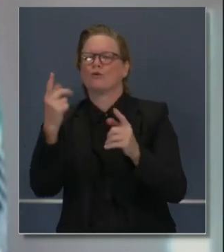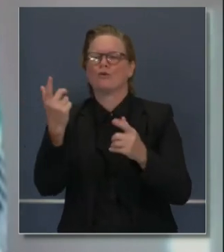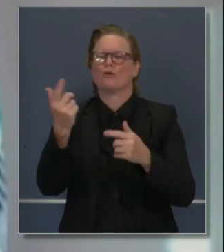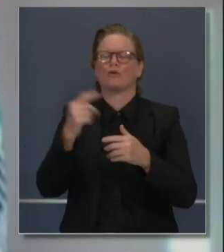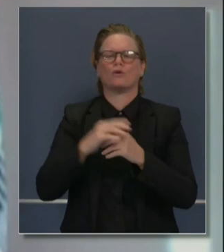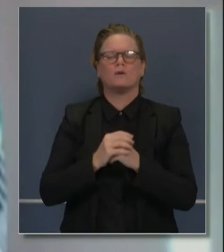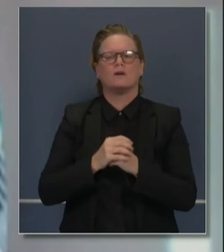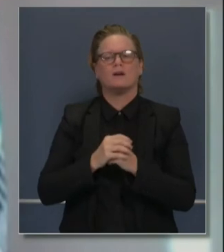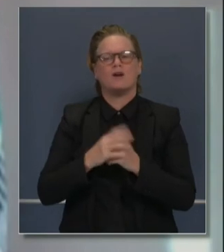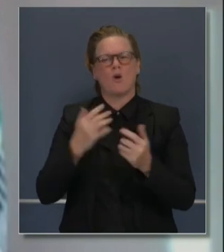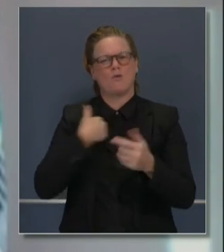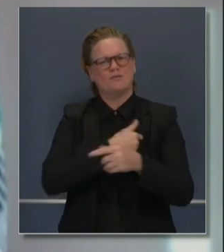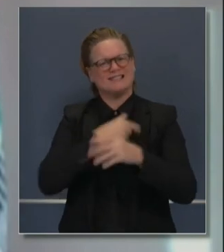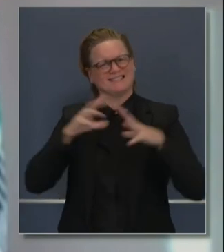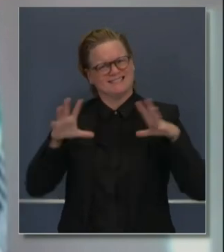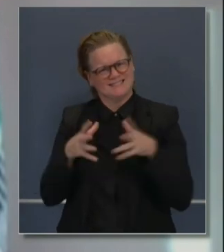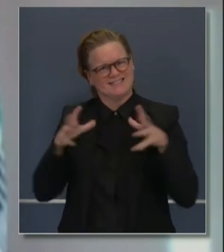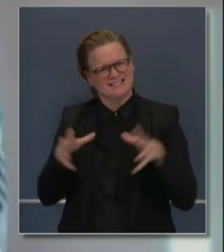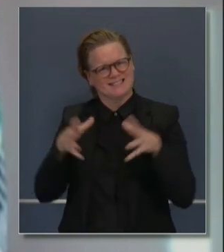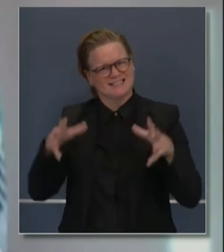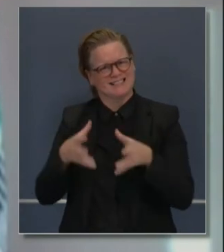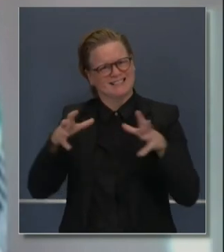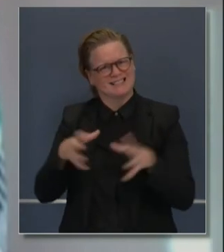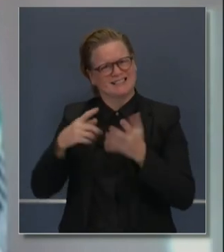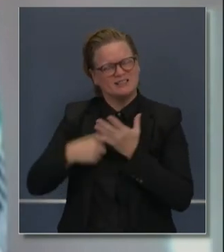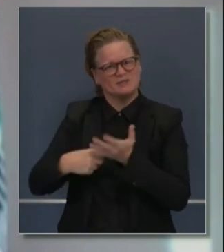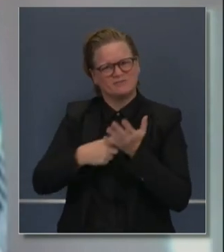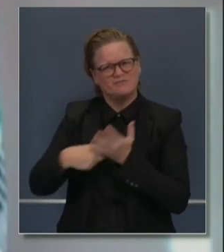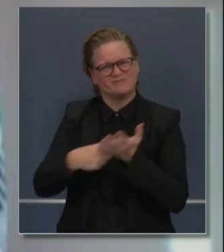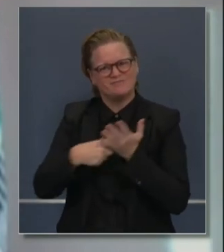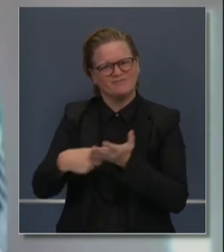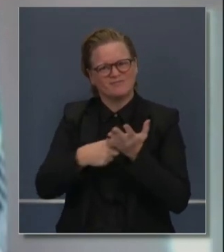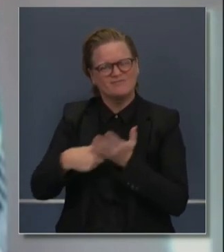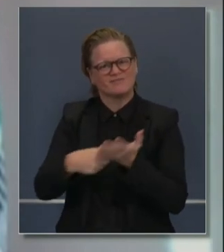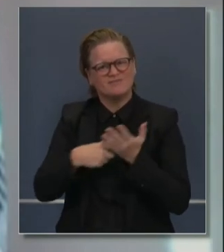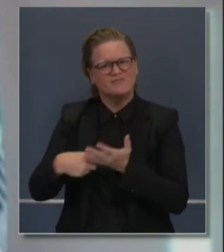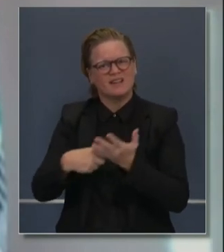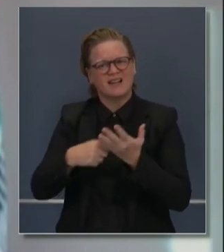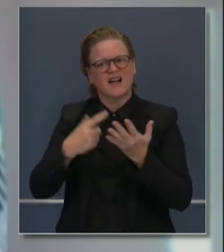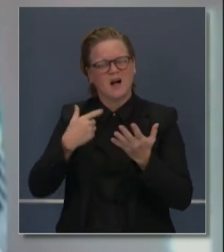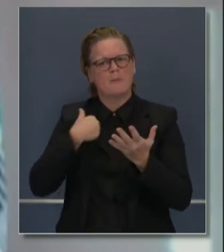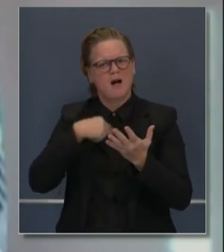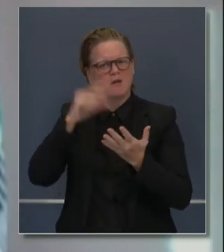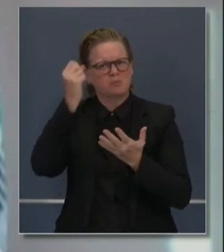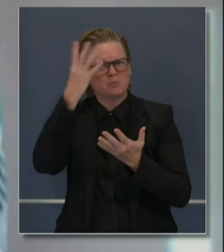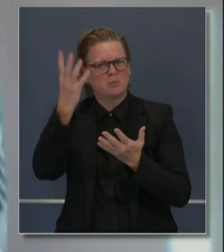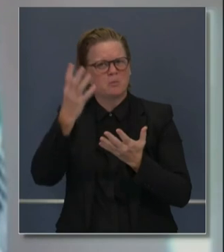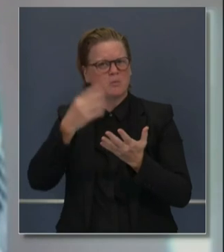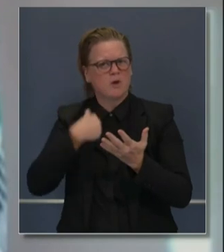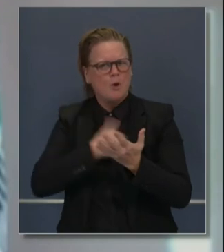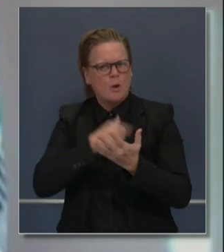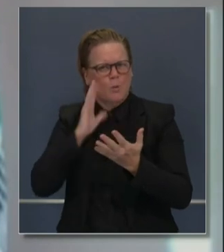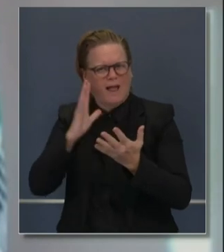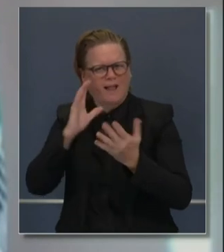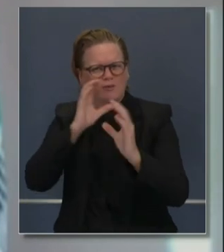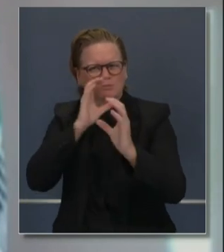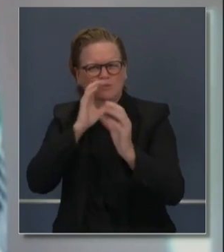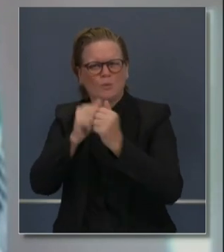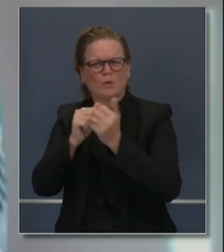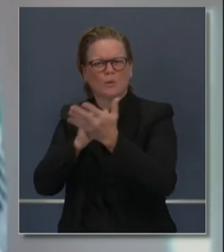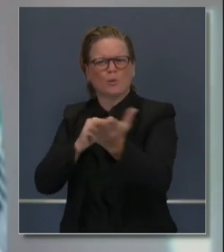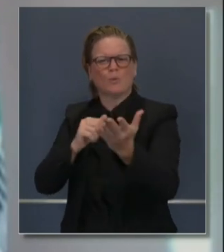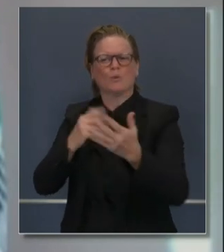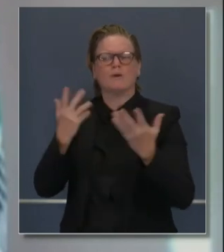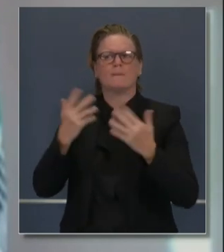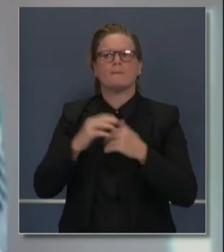working together as One California on this. I'll say a couple of high-level things first. You know, everybody wants